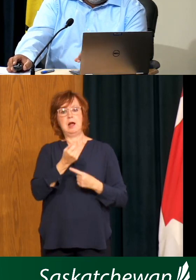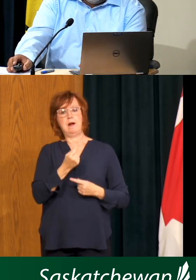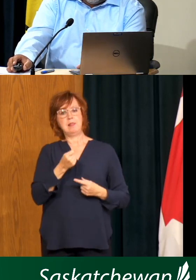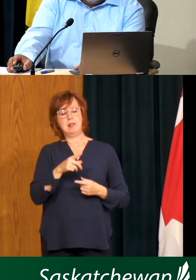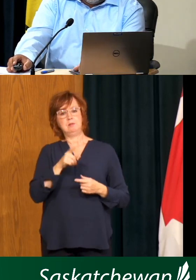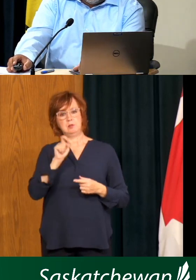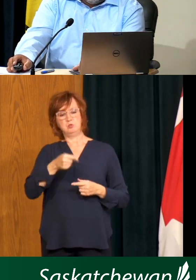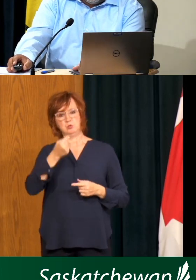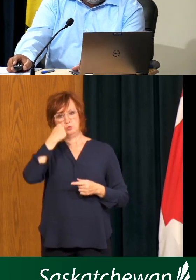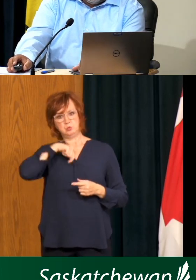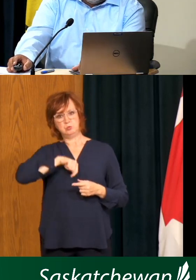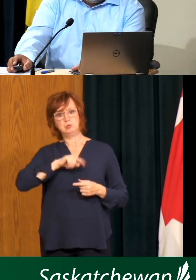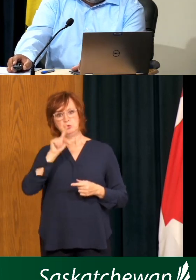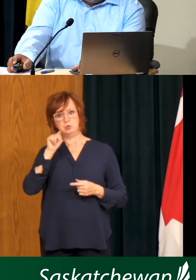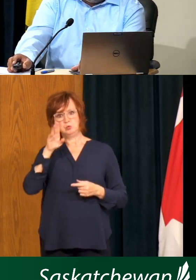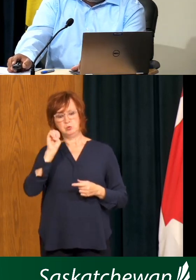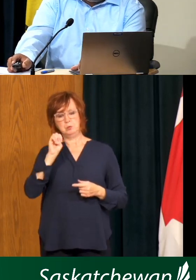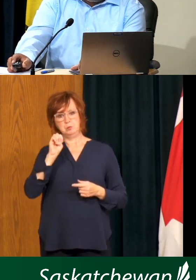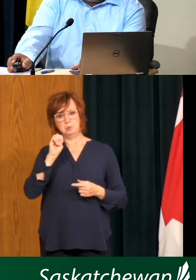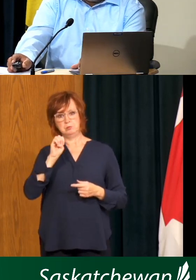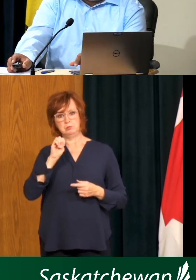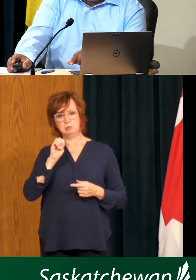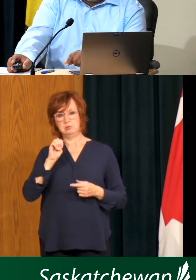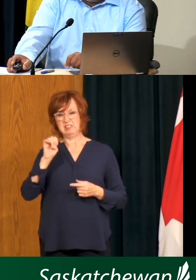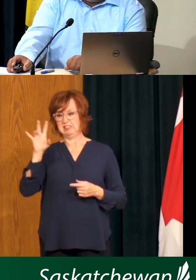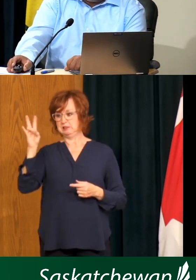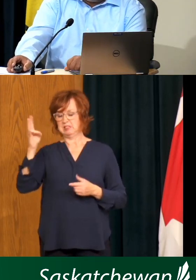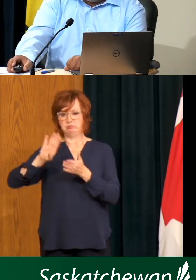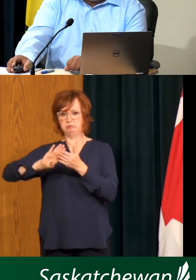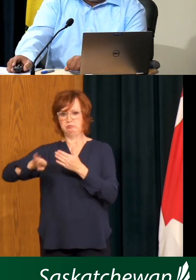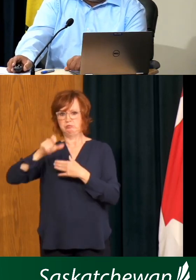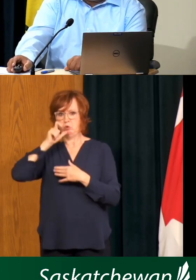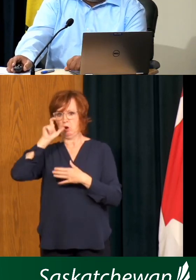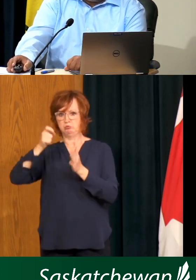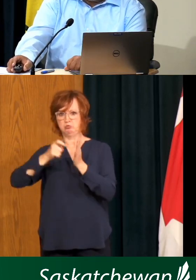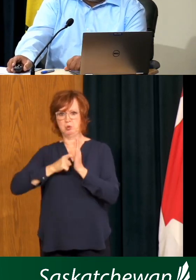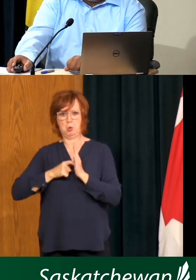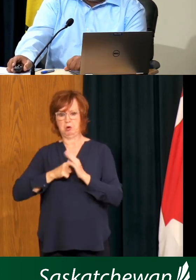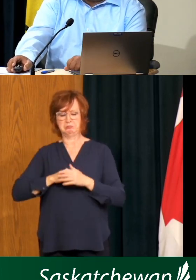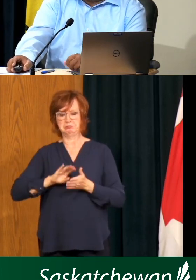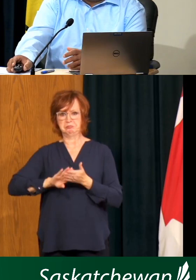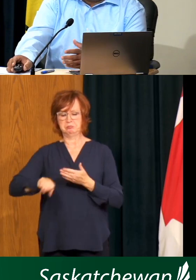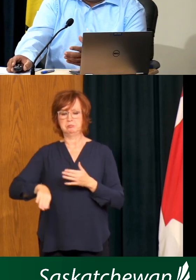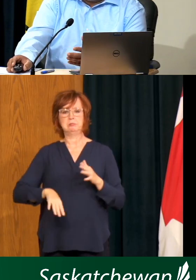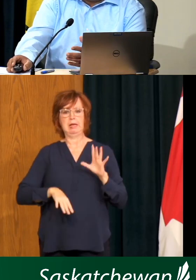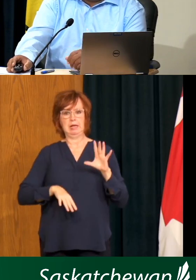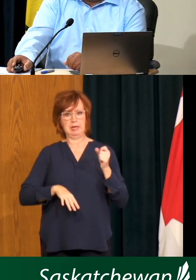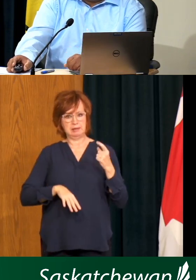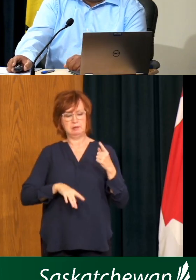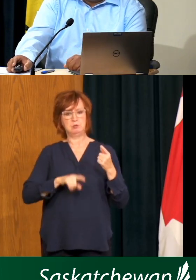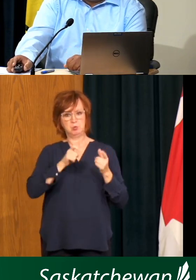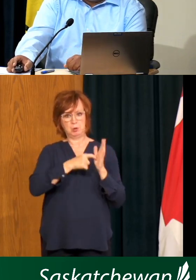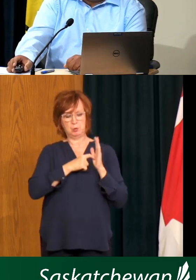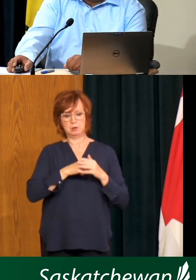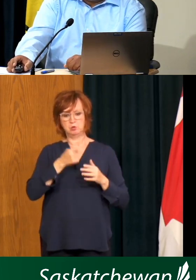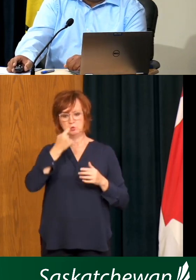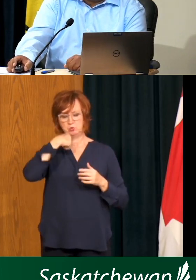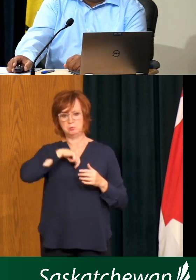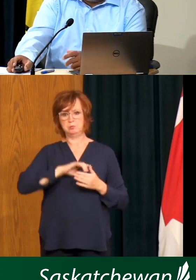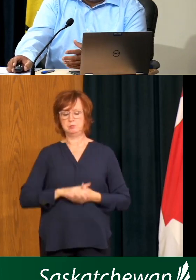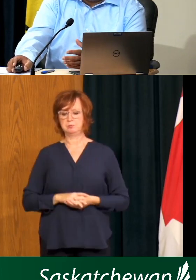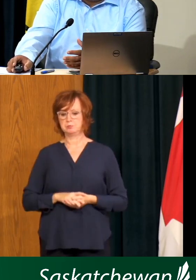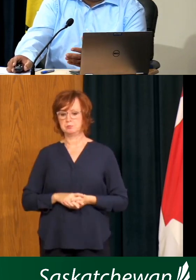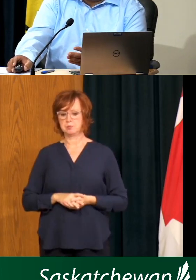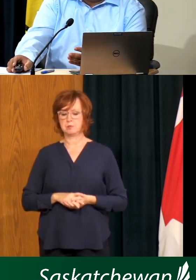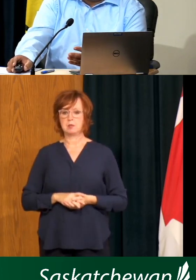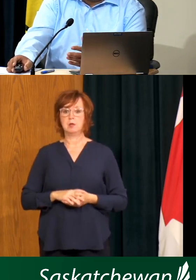So that is one of the questions that came up. In terms of underlying risk factors, they are similar to what has been reported internationally.